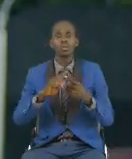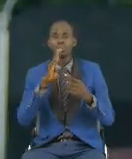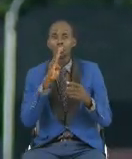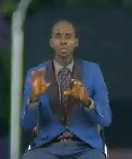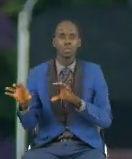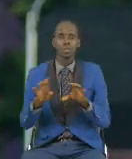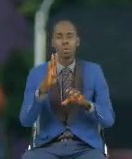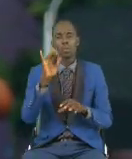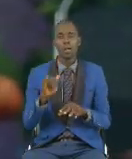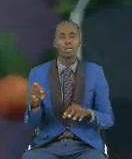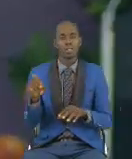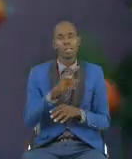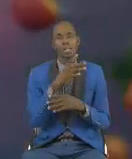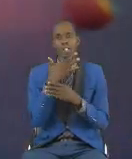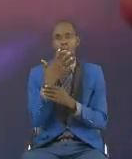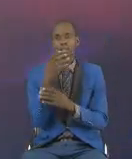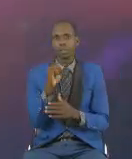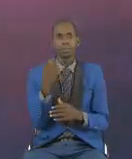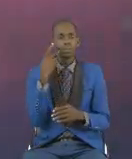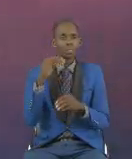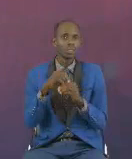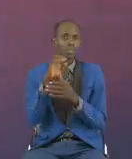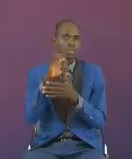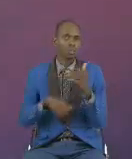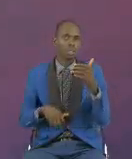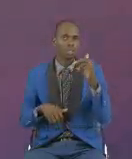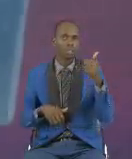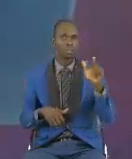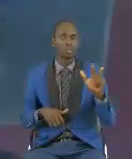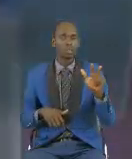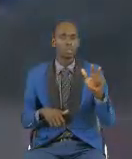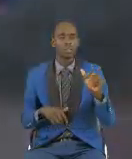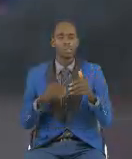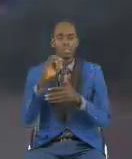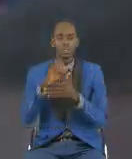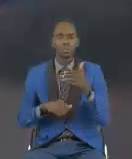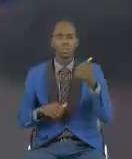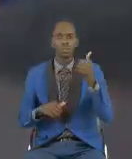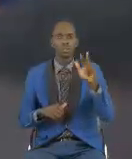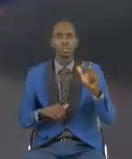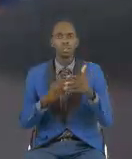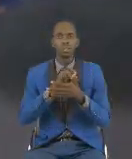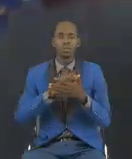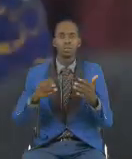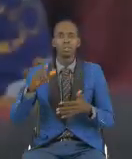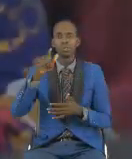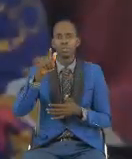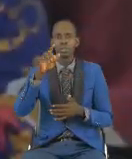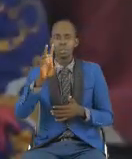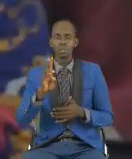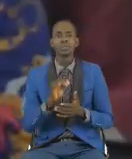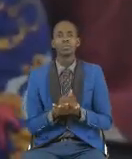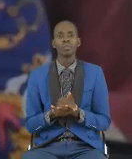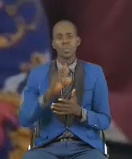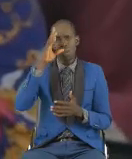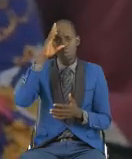hands. In chapter 13, we're reading from verse 26. Chapter 13, verse 26, men and